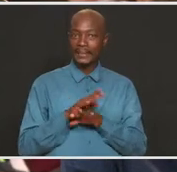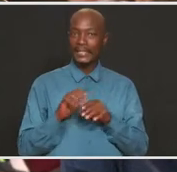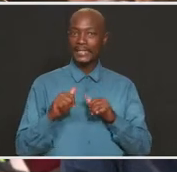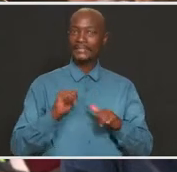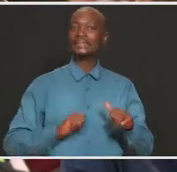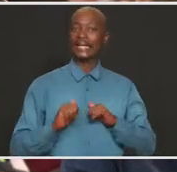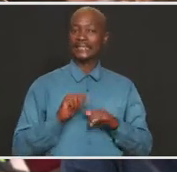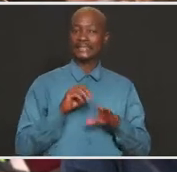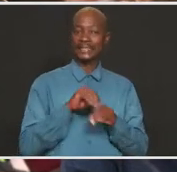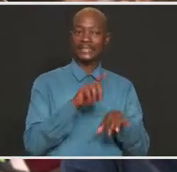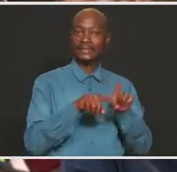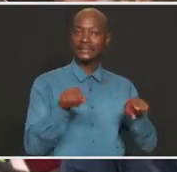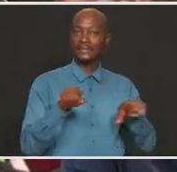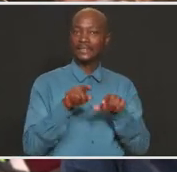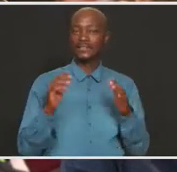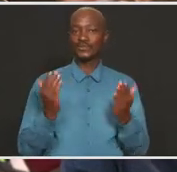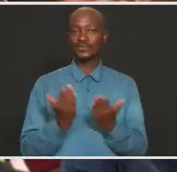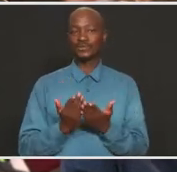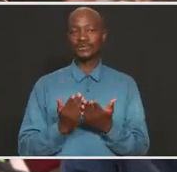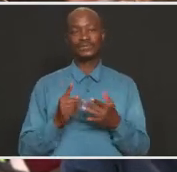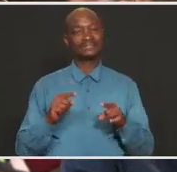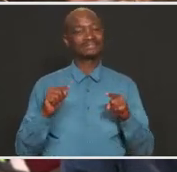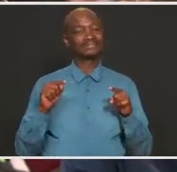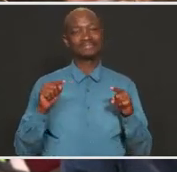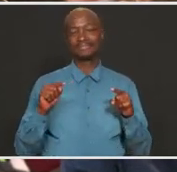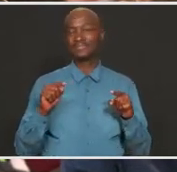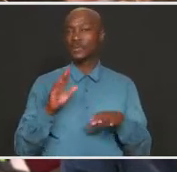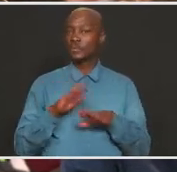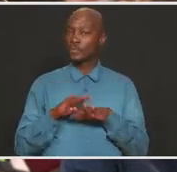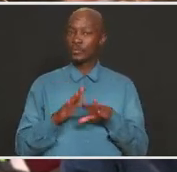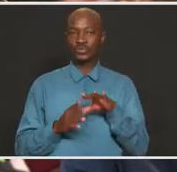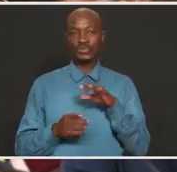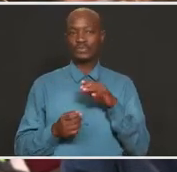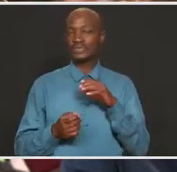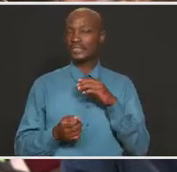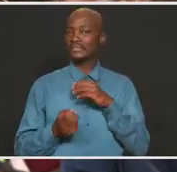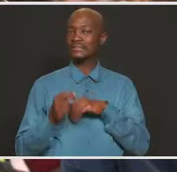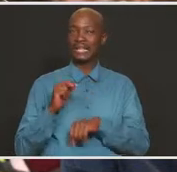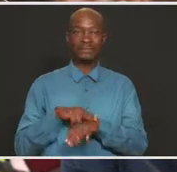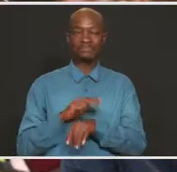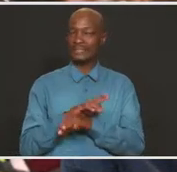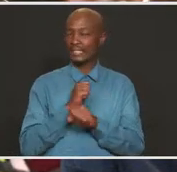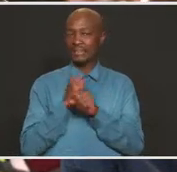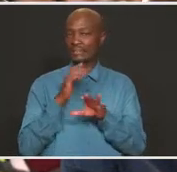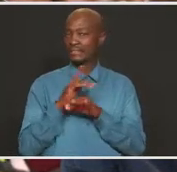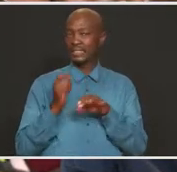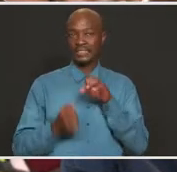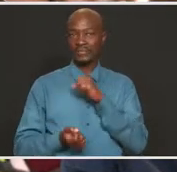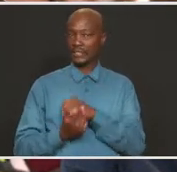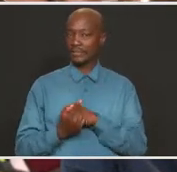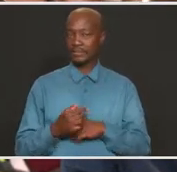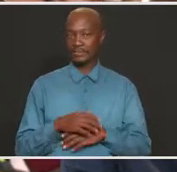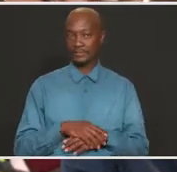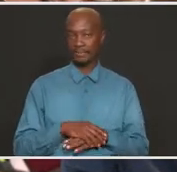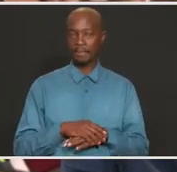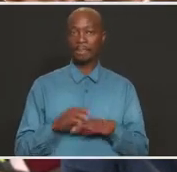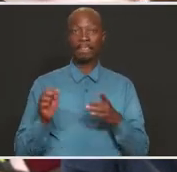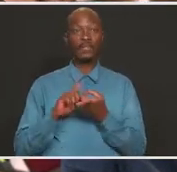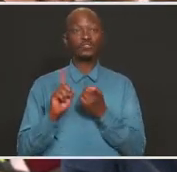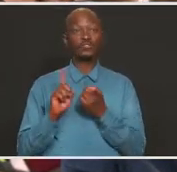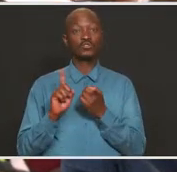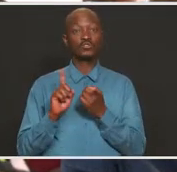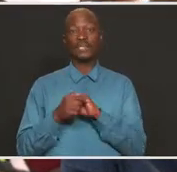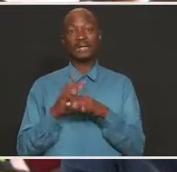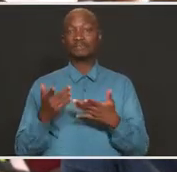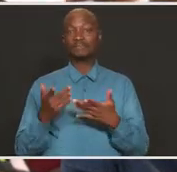in every school that is there most of the times doesn't happen so it becomes a a white